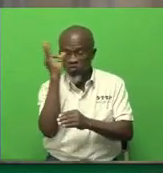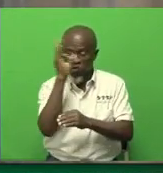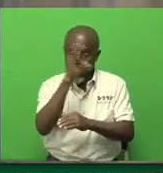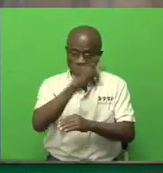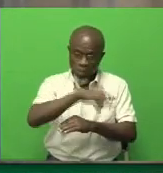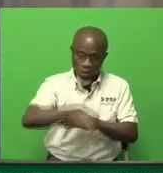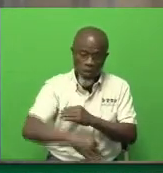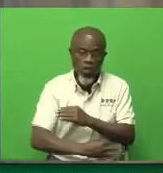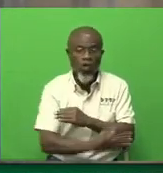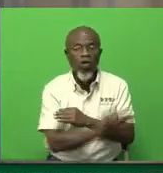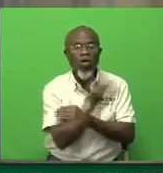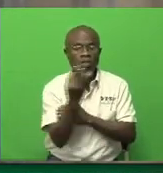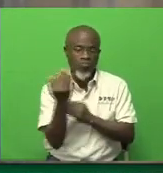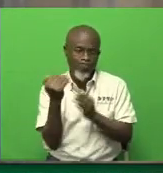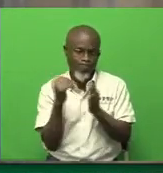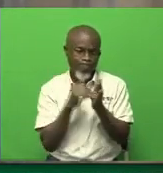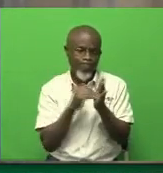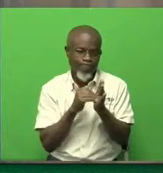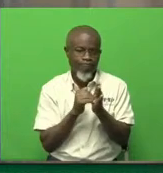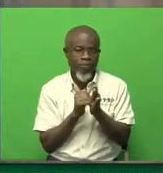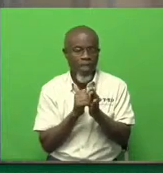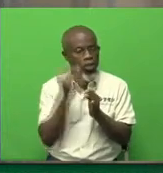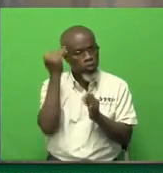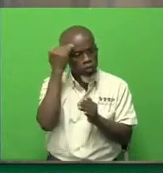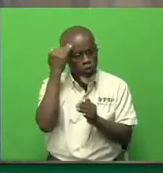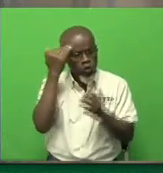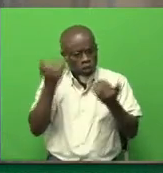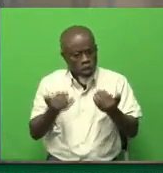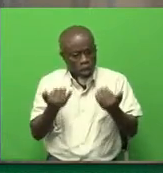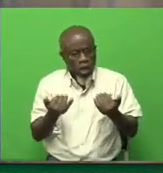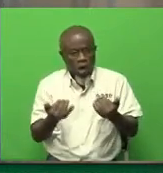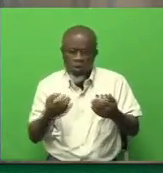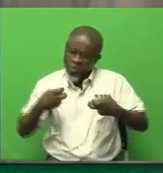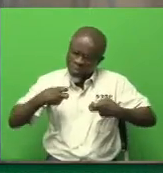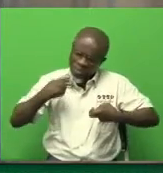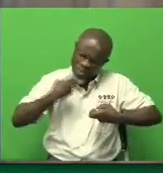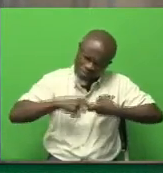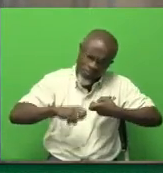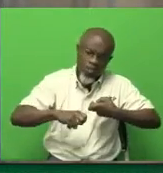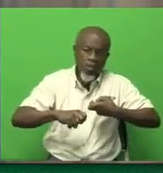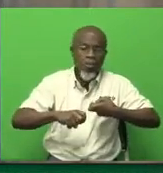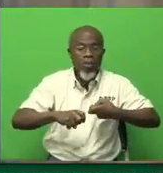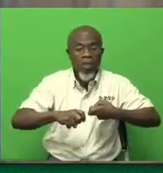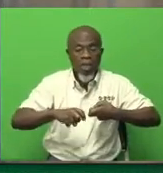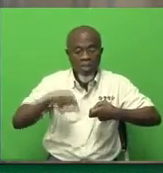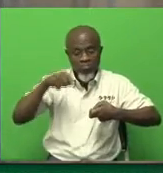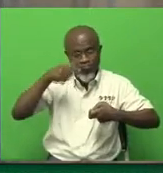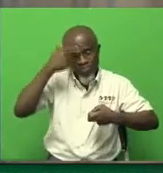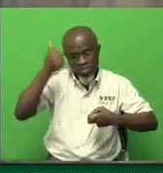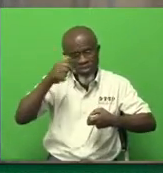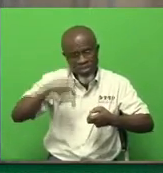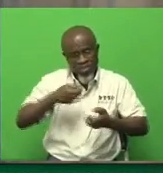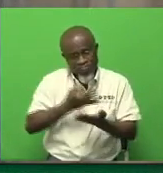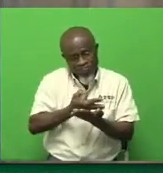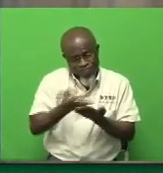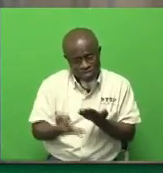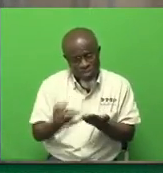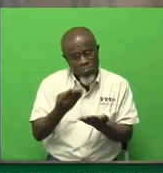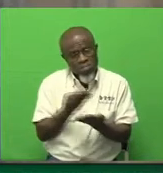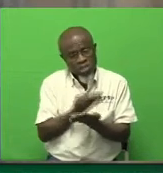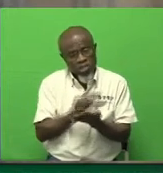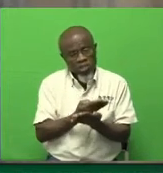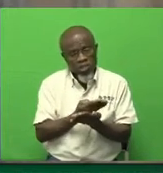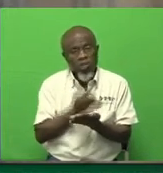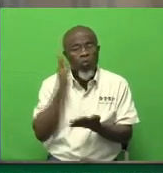I know we are experiencing very difficult times and as a result of this failed budget it is going to get even